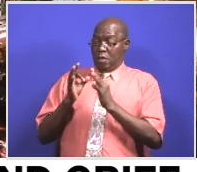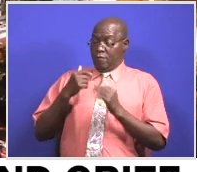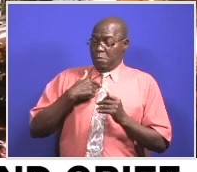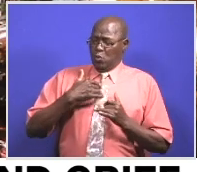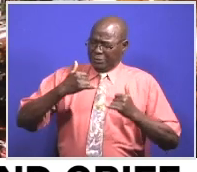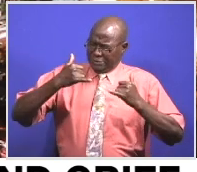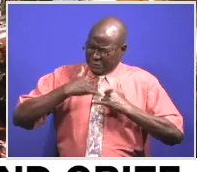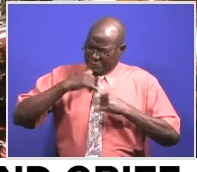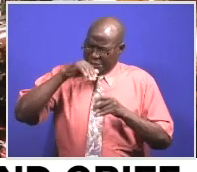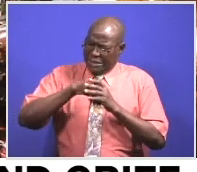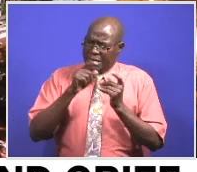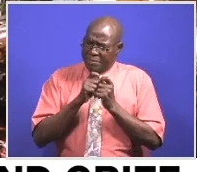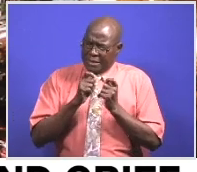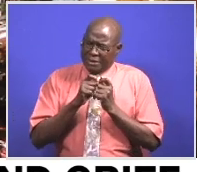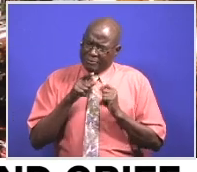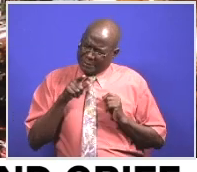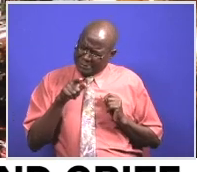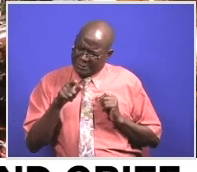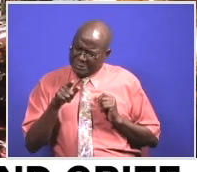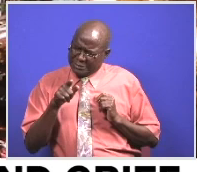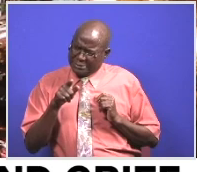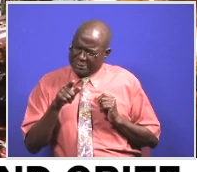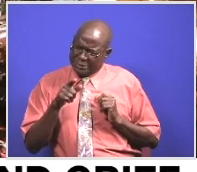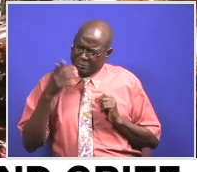pain, is this what I was born to do?